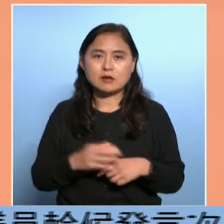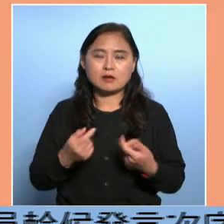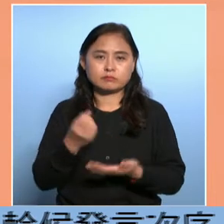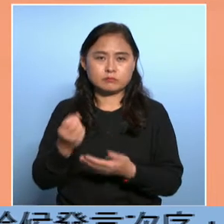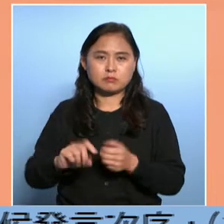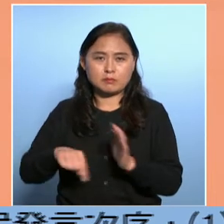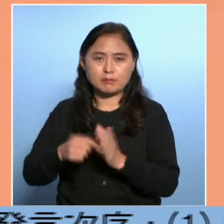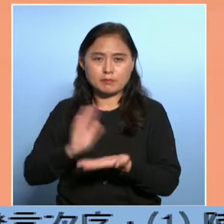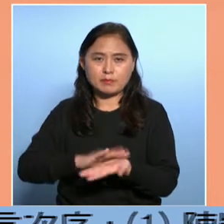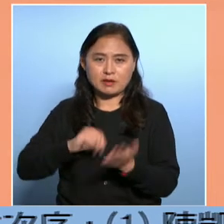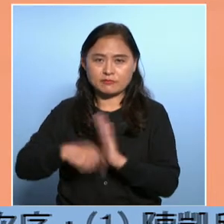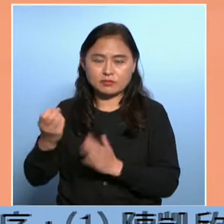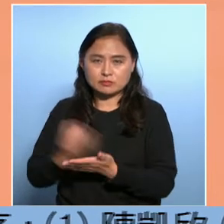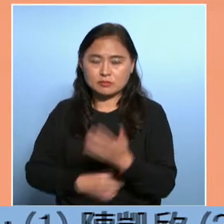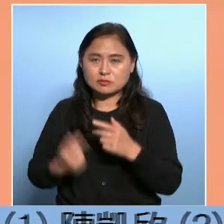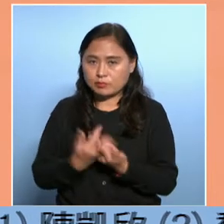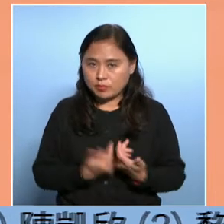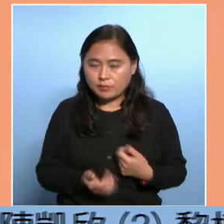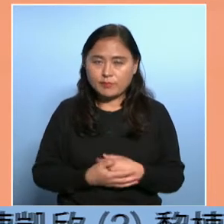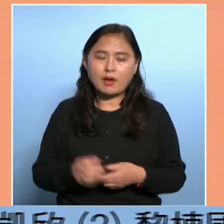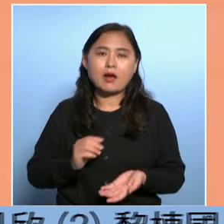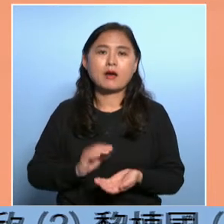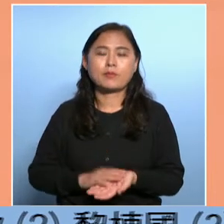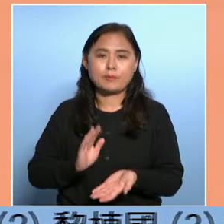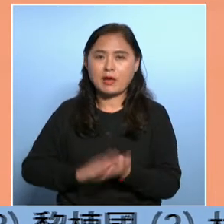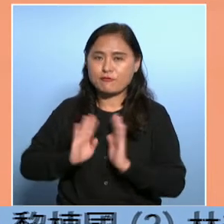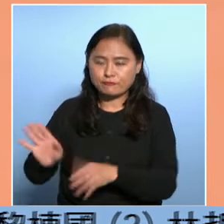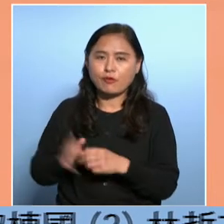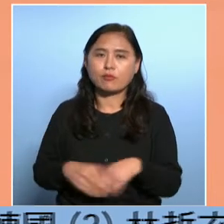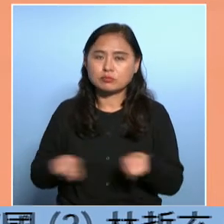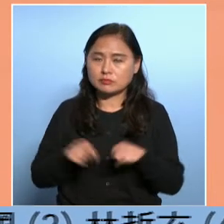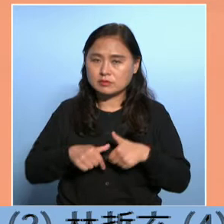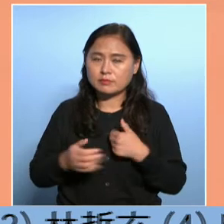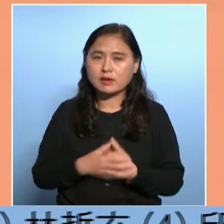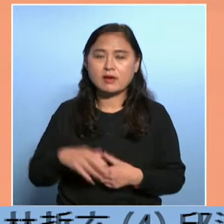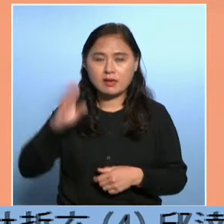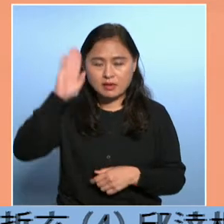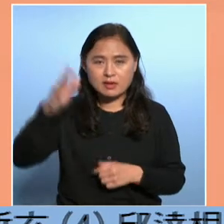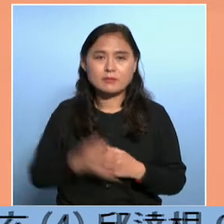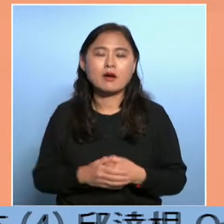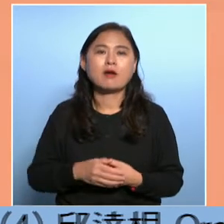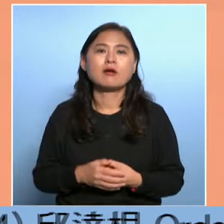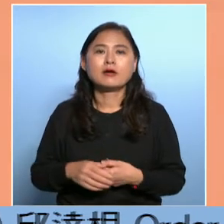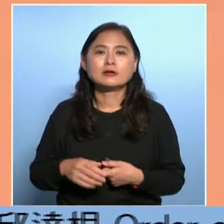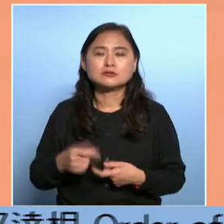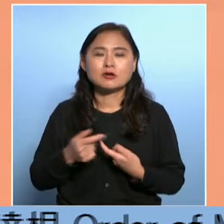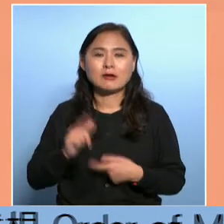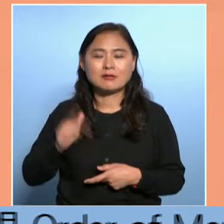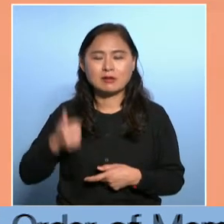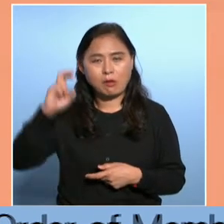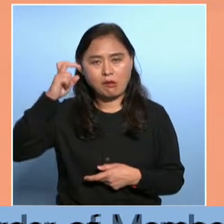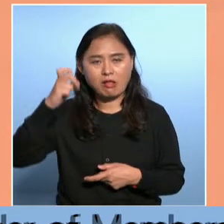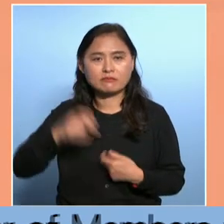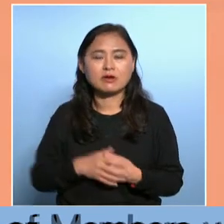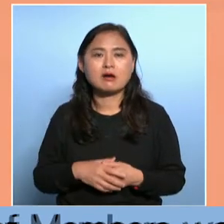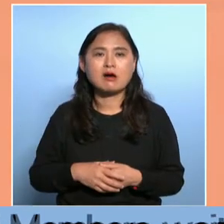people have been fighting the epidemic together with the government. I hope the government would adopt a positive attitude